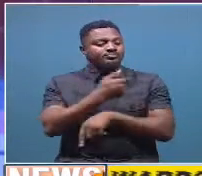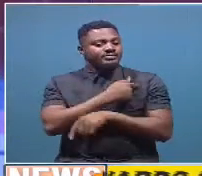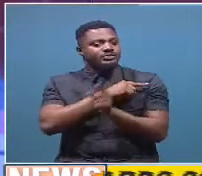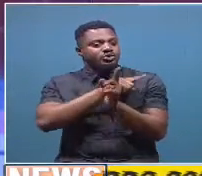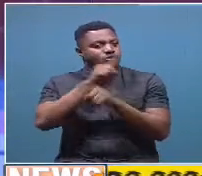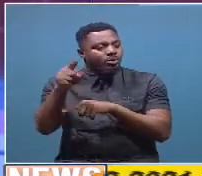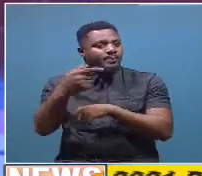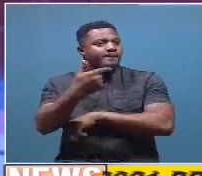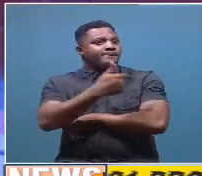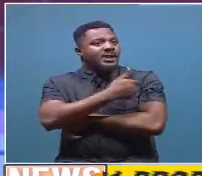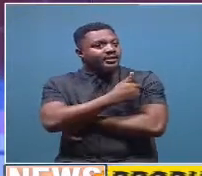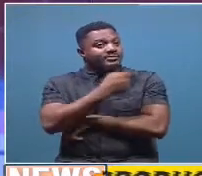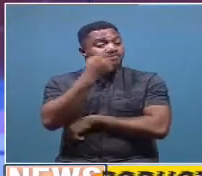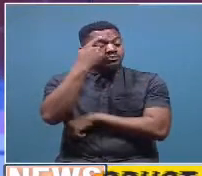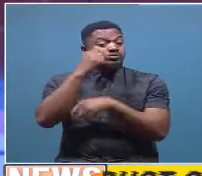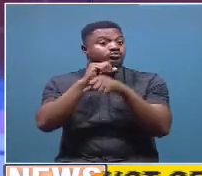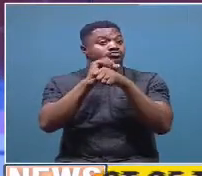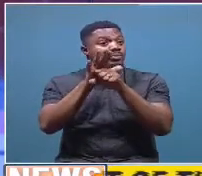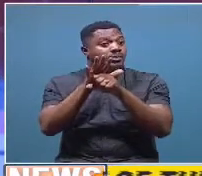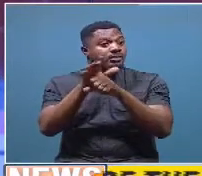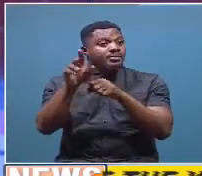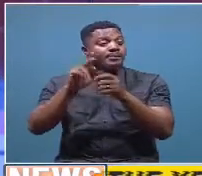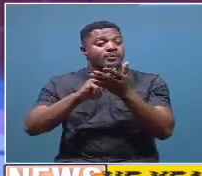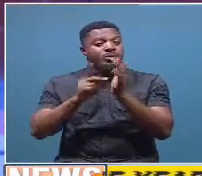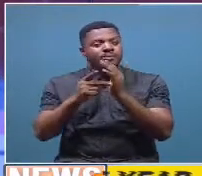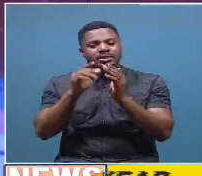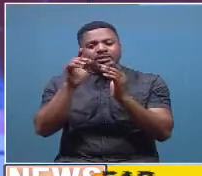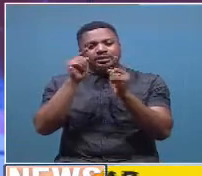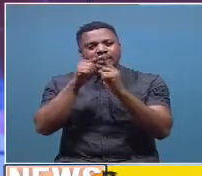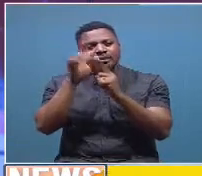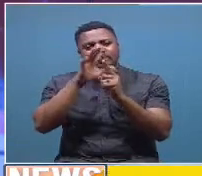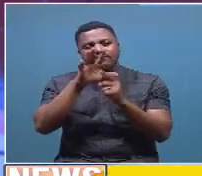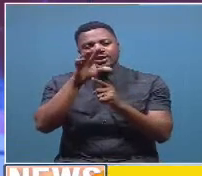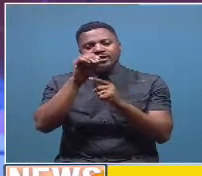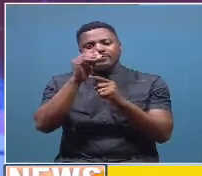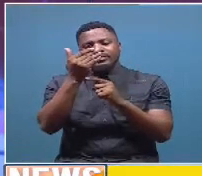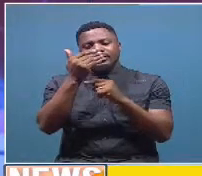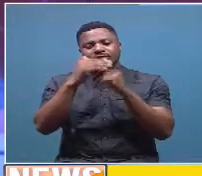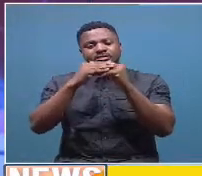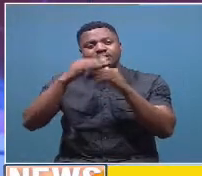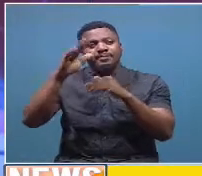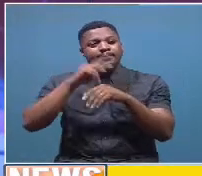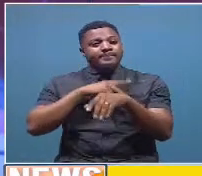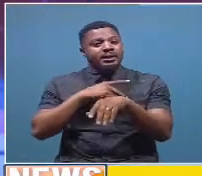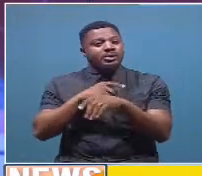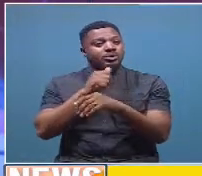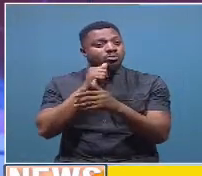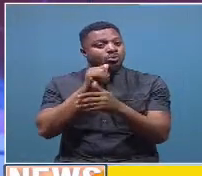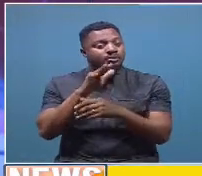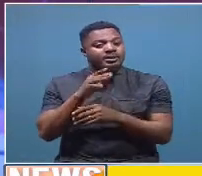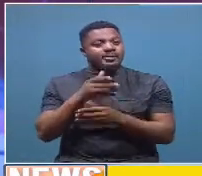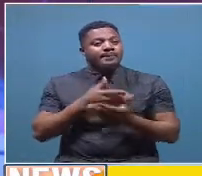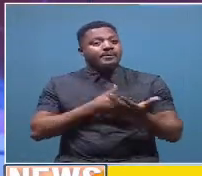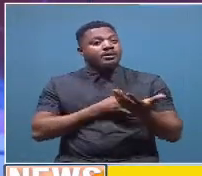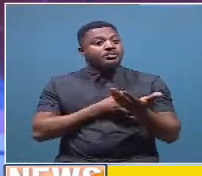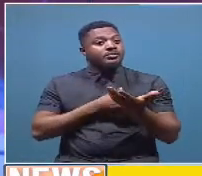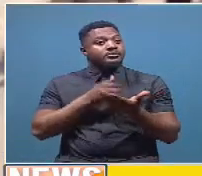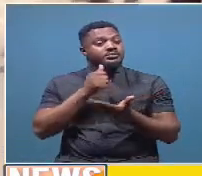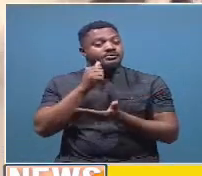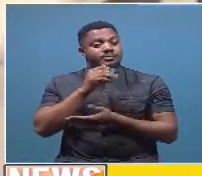increase patronage. The program is targeting persons 15 years and above, pregnant women, and lactating